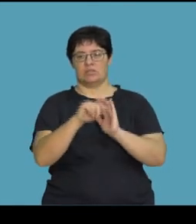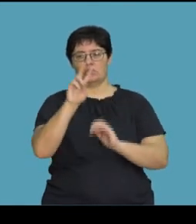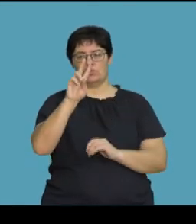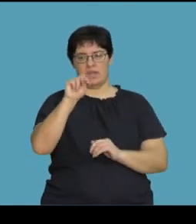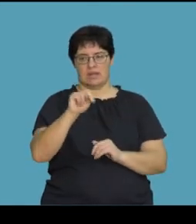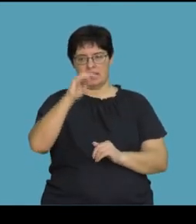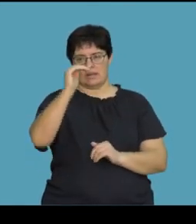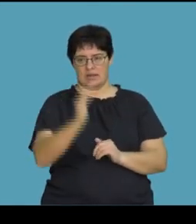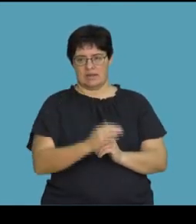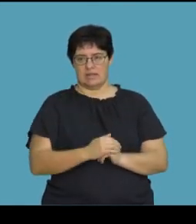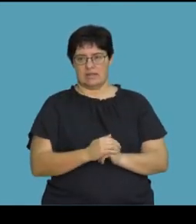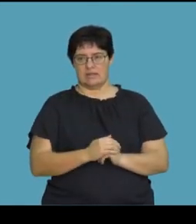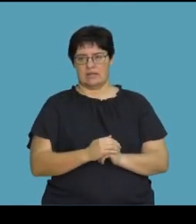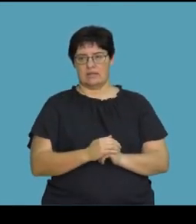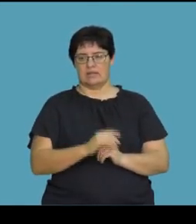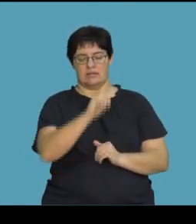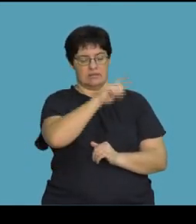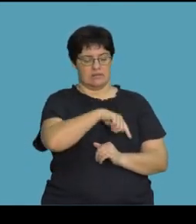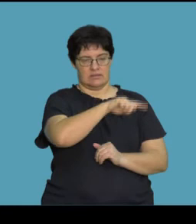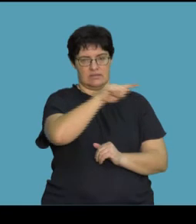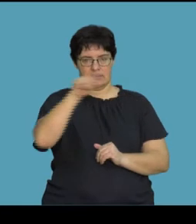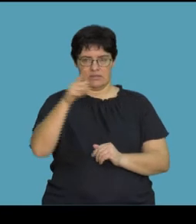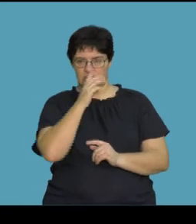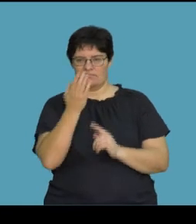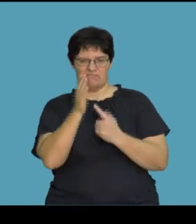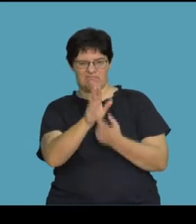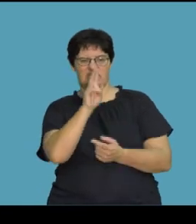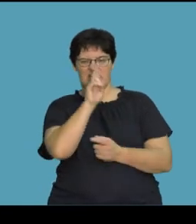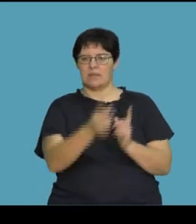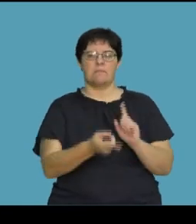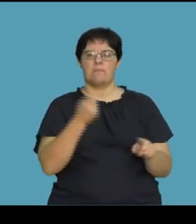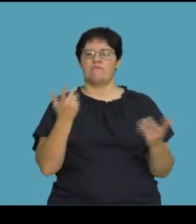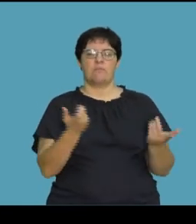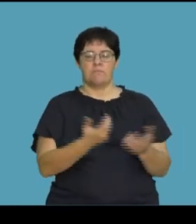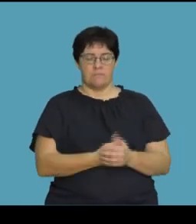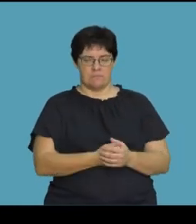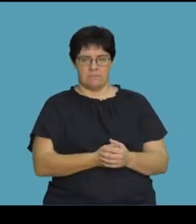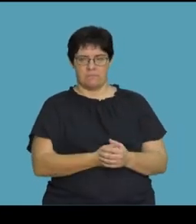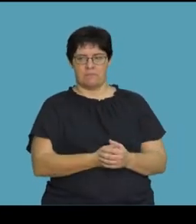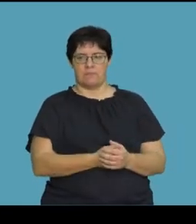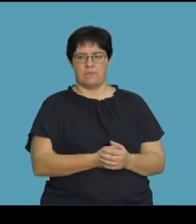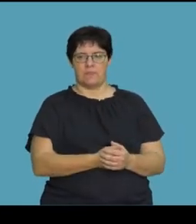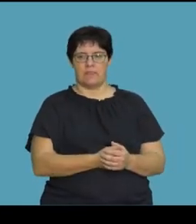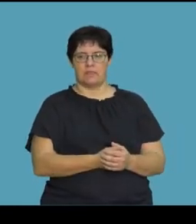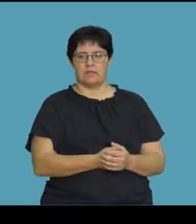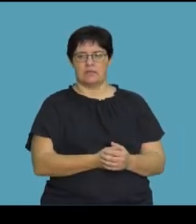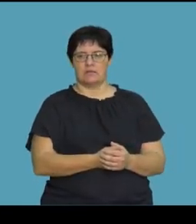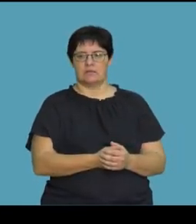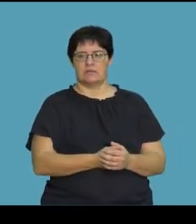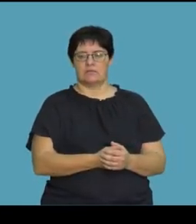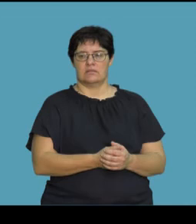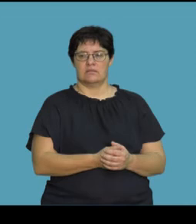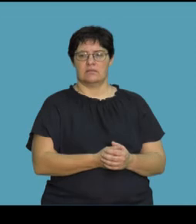6 minus 2n. I'm thinking to just write it so that people can actually see where these things come from.